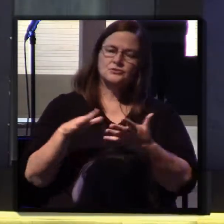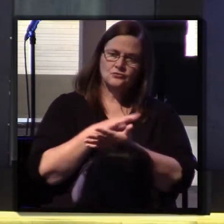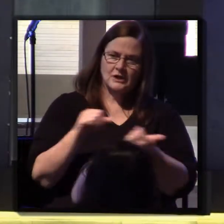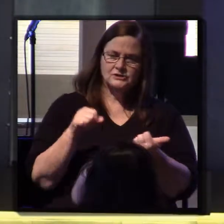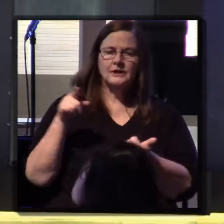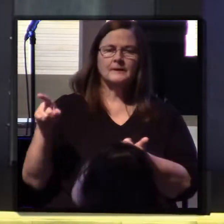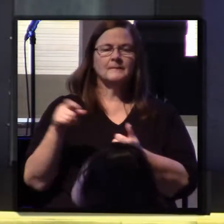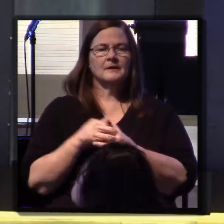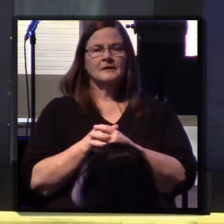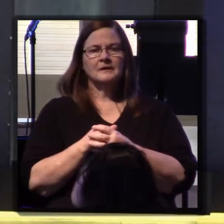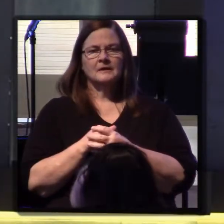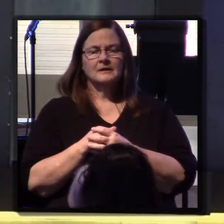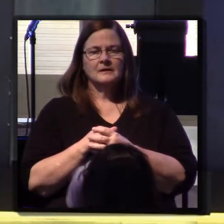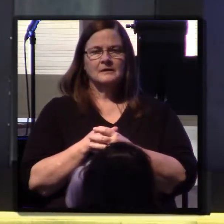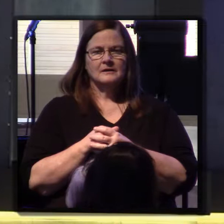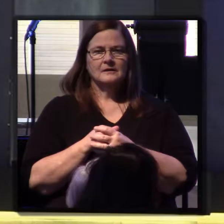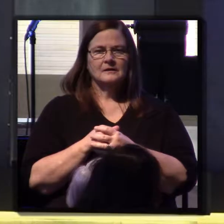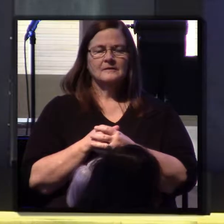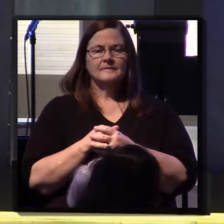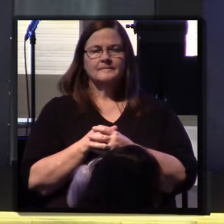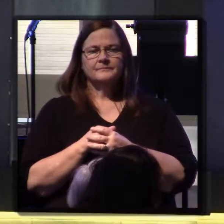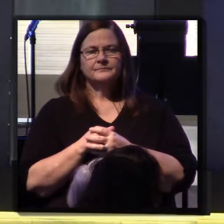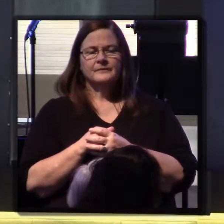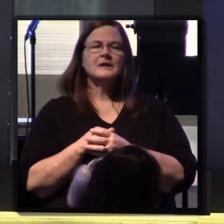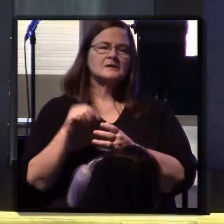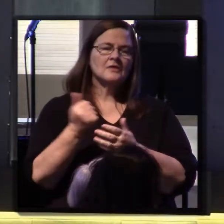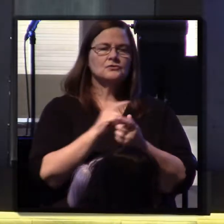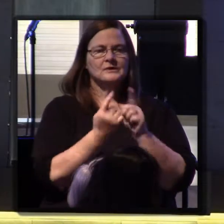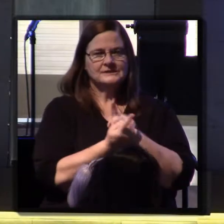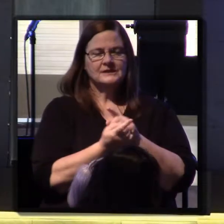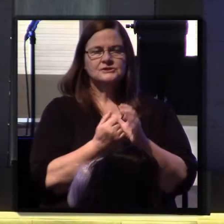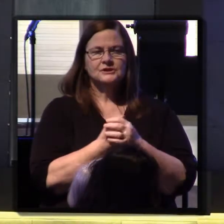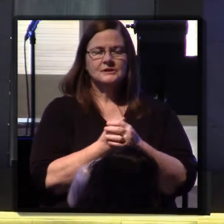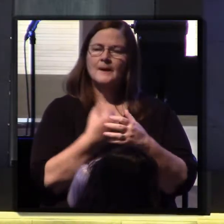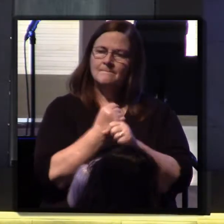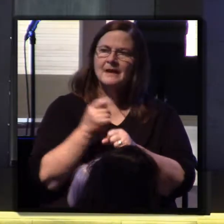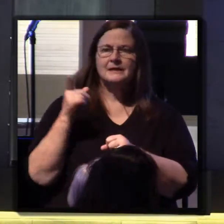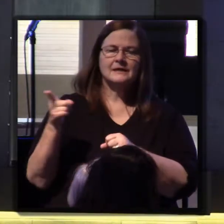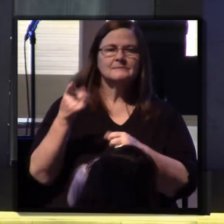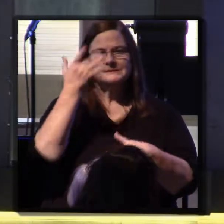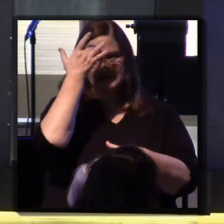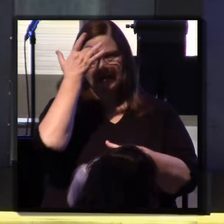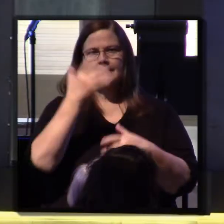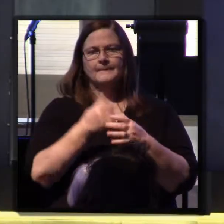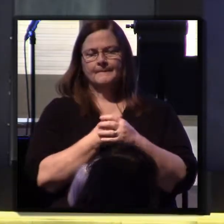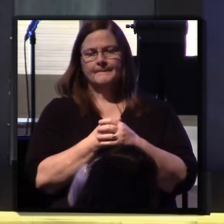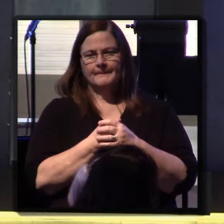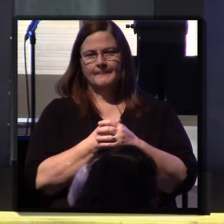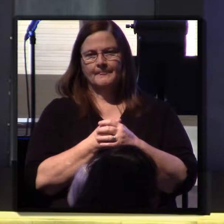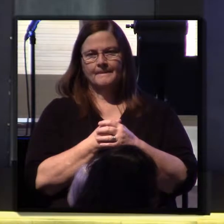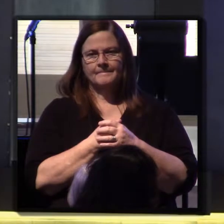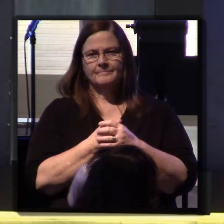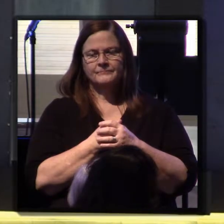10. But the Lord was pleased to crush him, putting him to grief. Another translation there